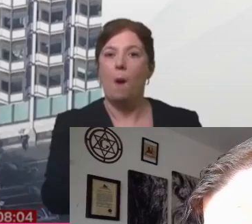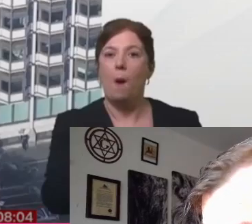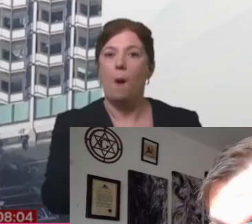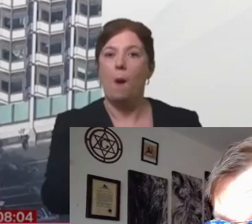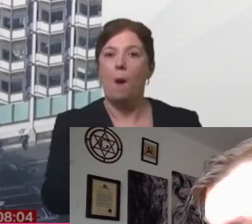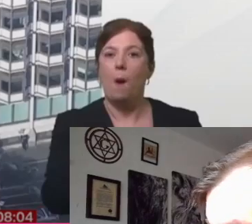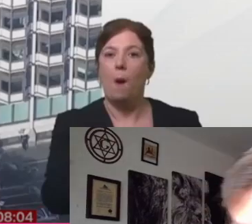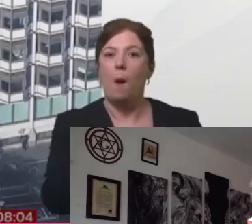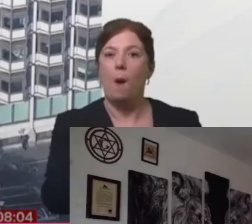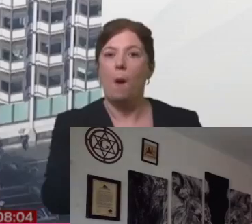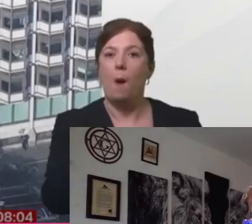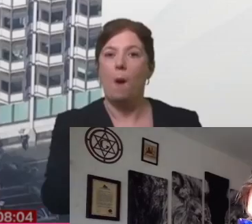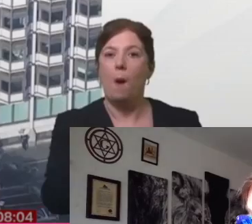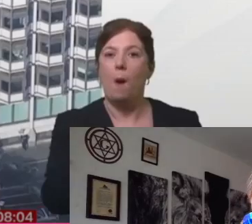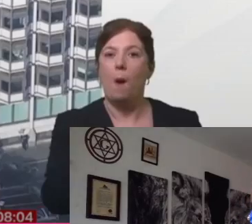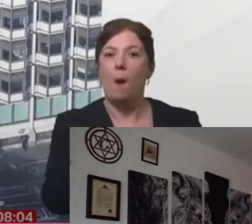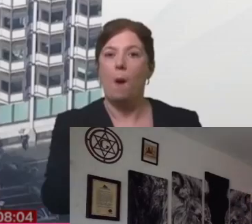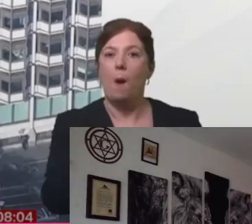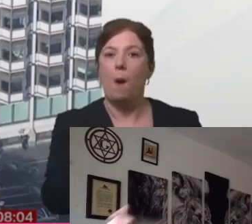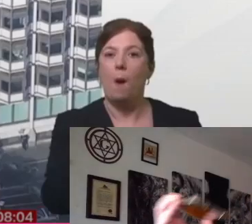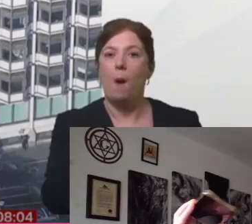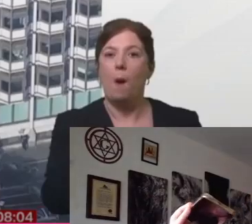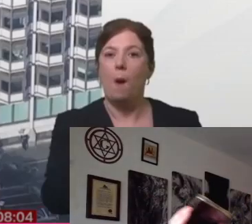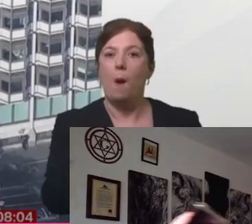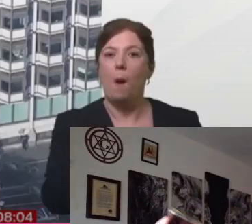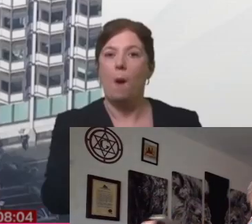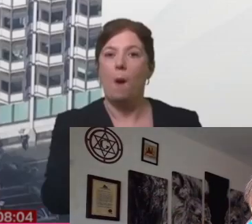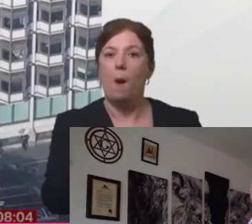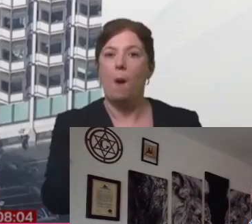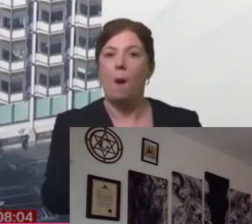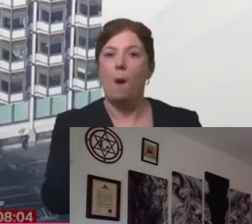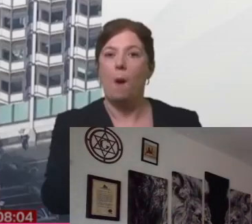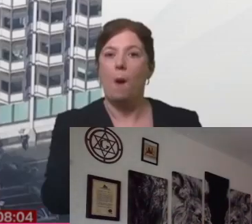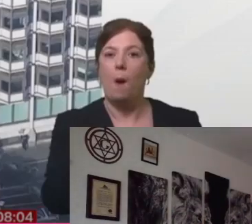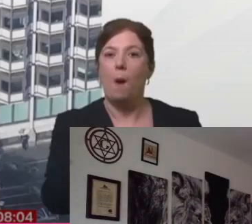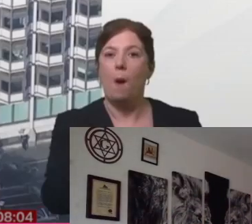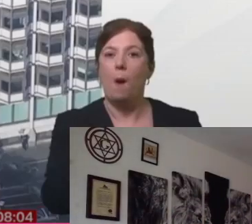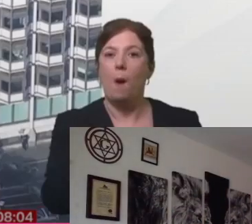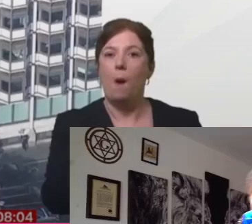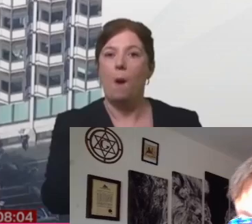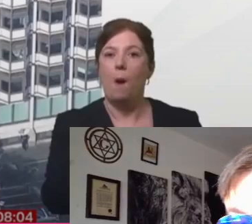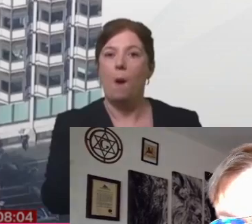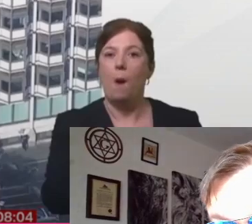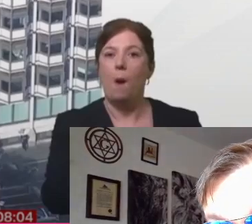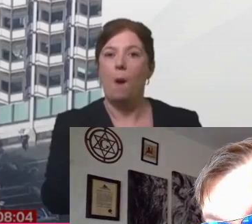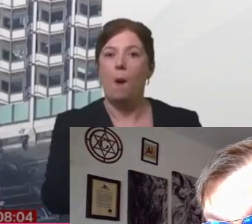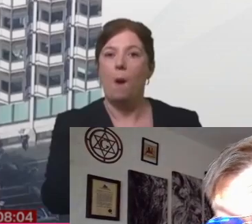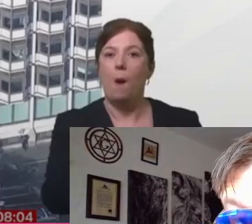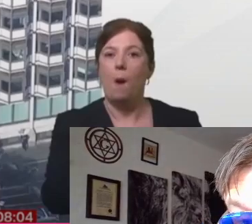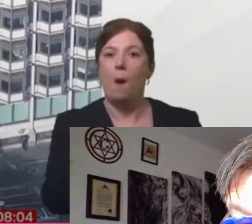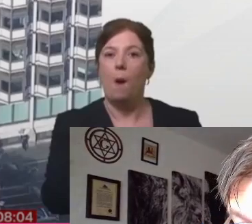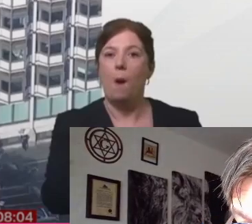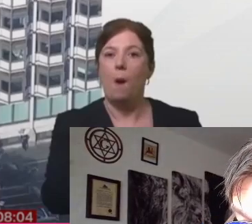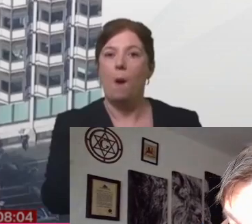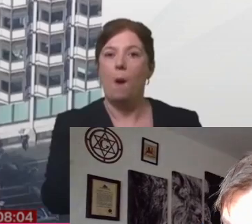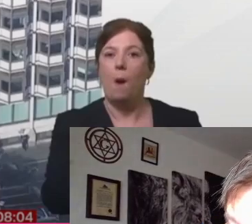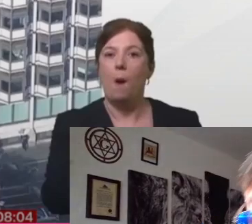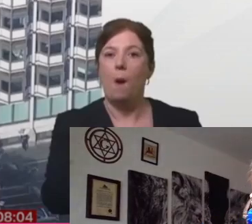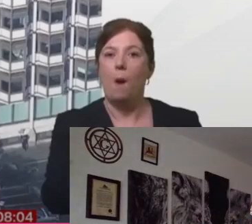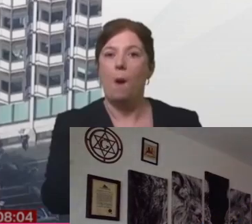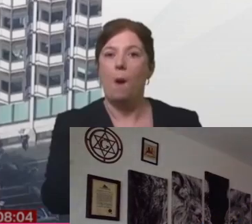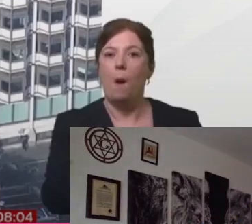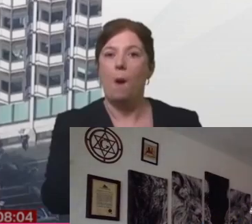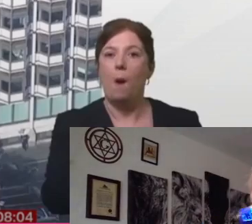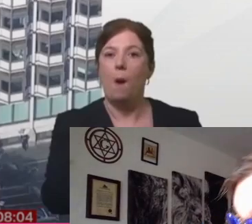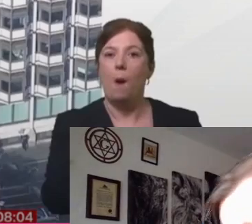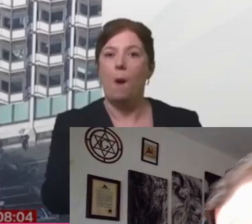the other day, man? If I can do secure banking on my fucking mobile phone, if I can jump through the hoops that you have to jump